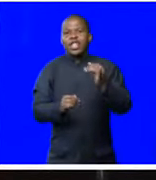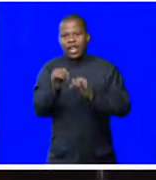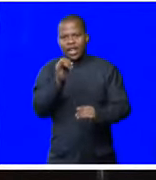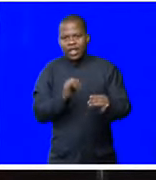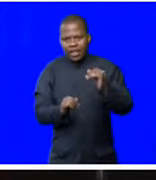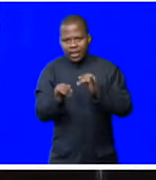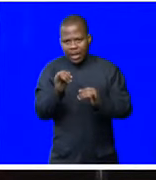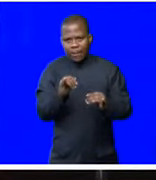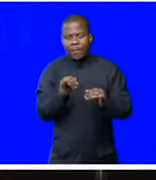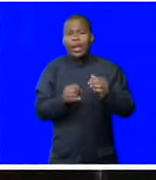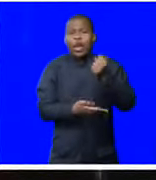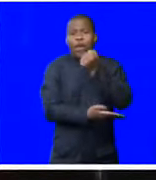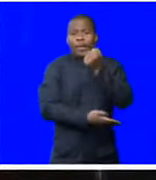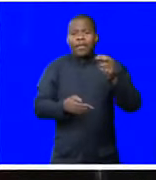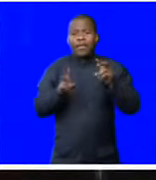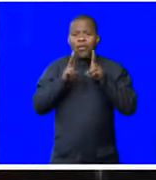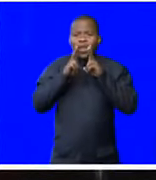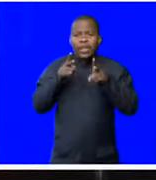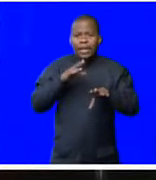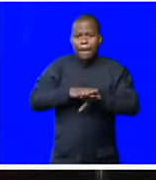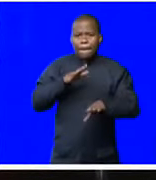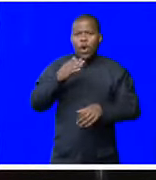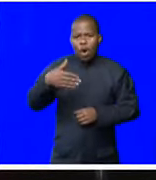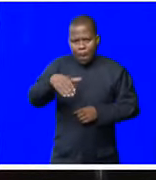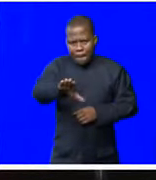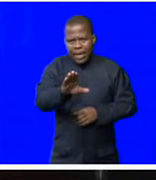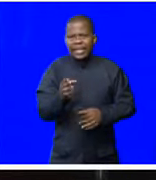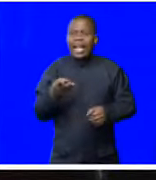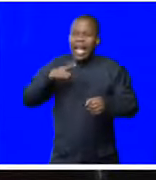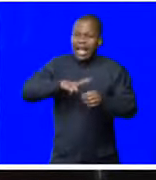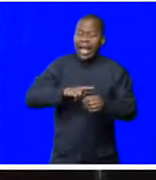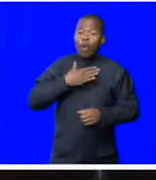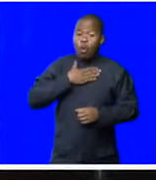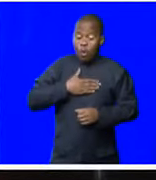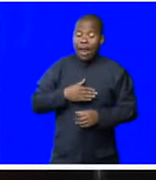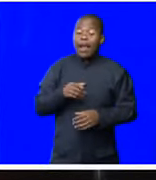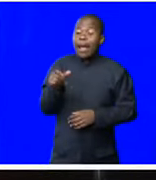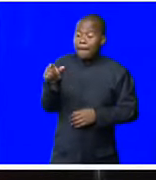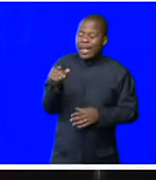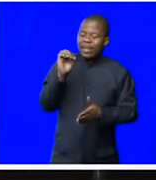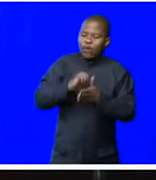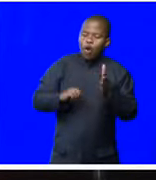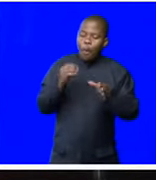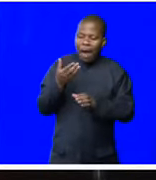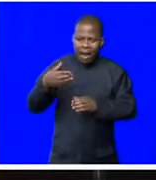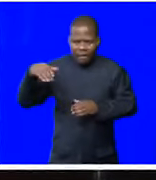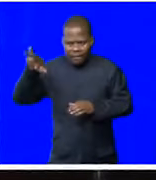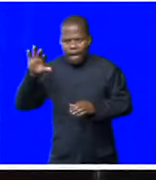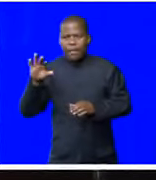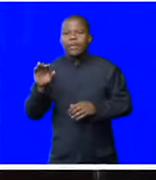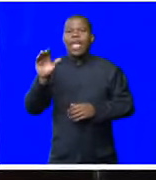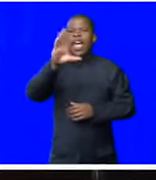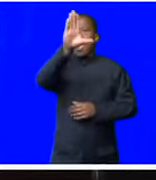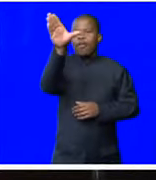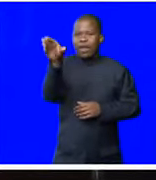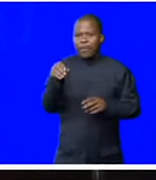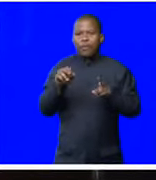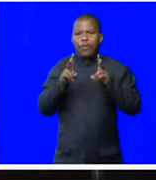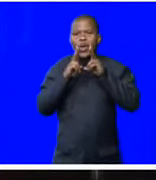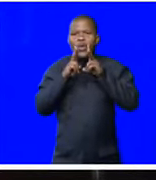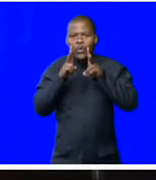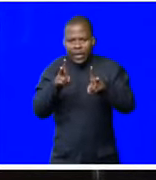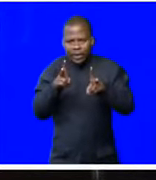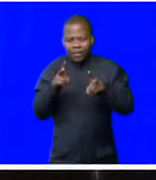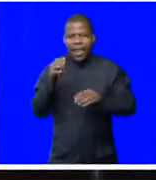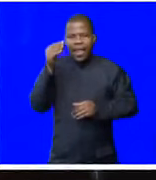well. Critically, we want to attract an international traveler to come to the region and experience the region as a block, because you